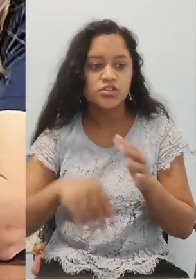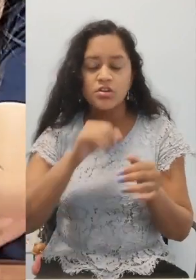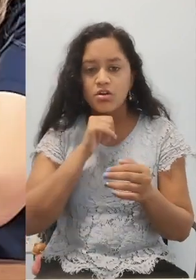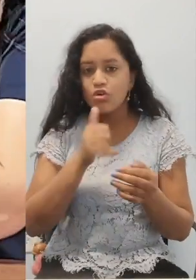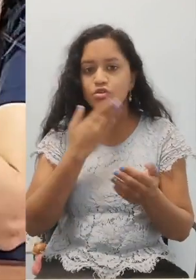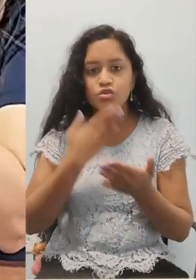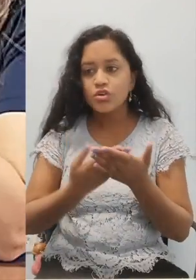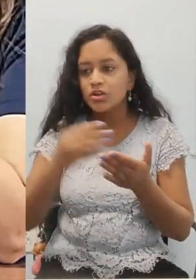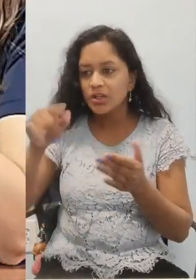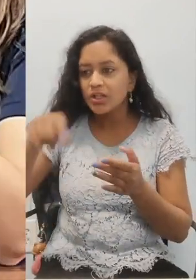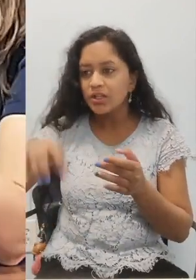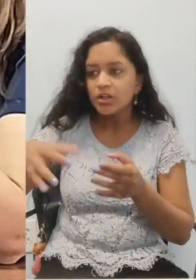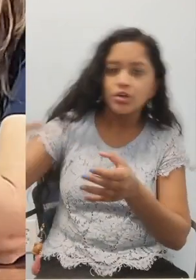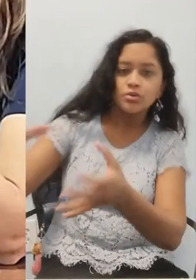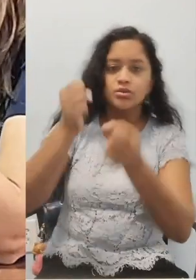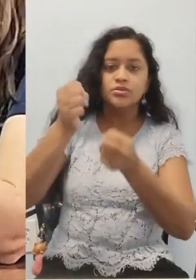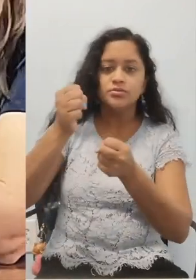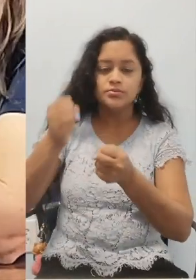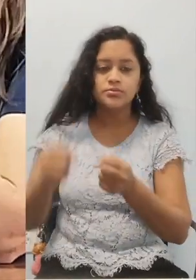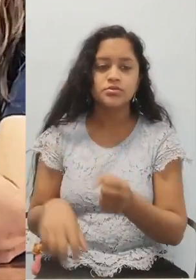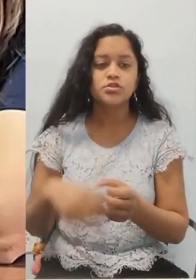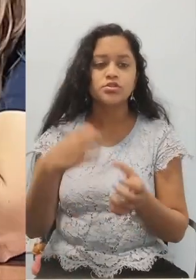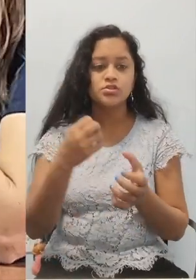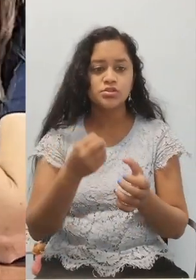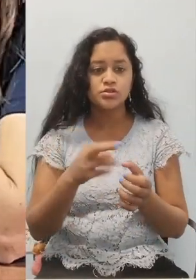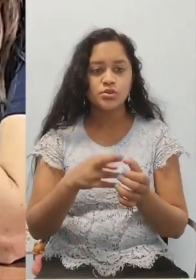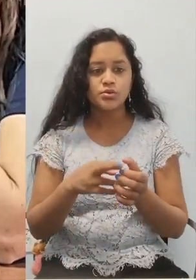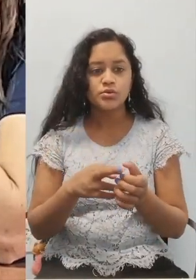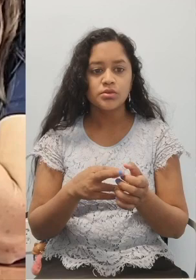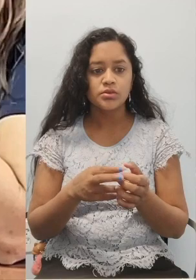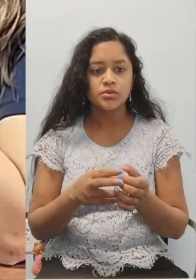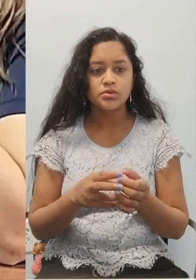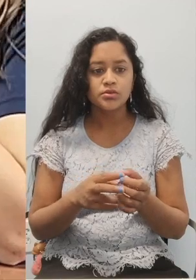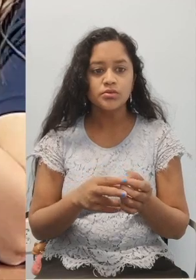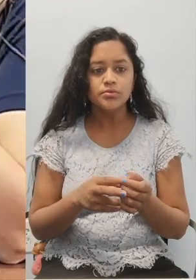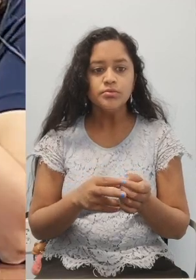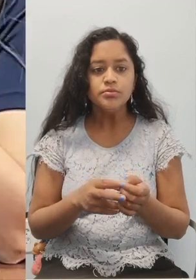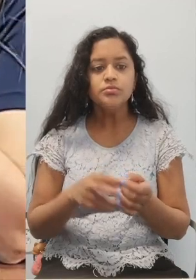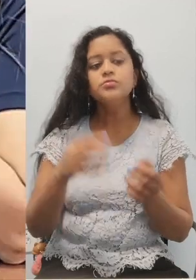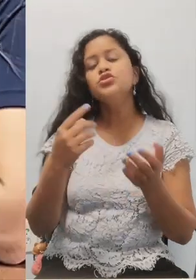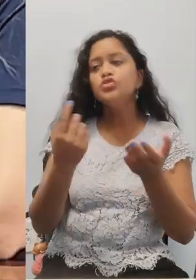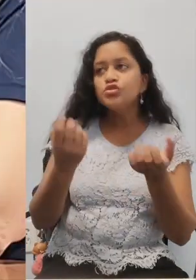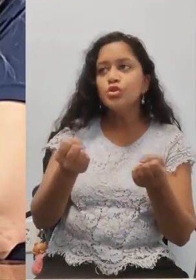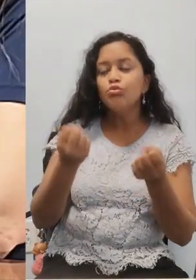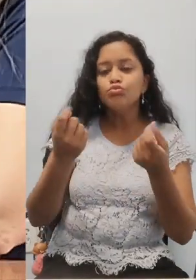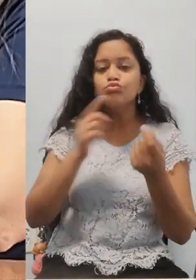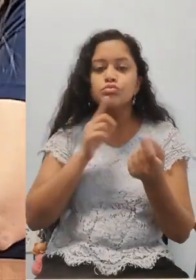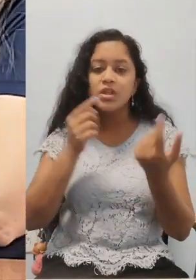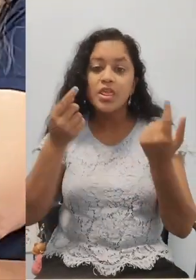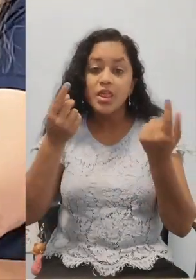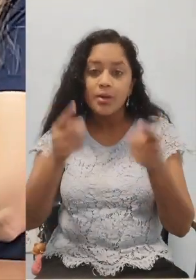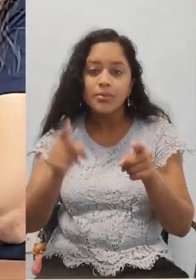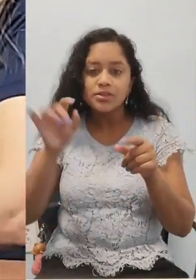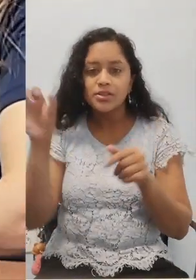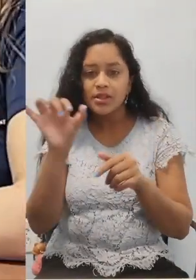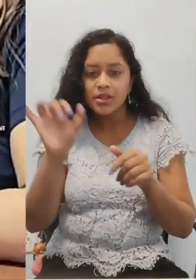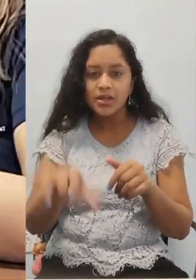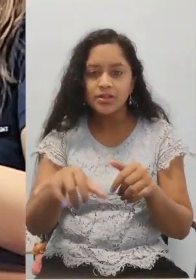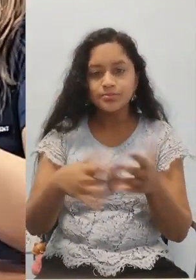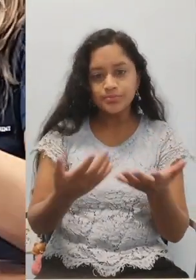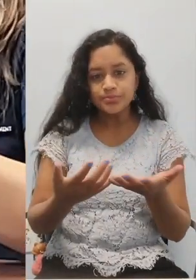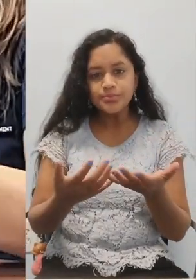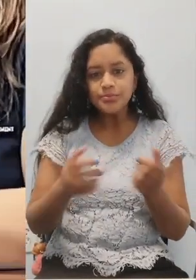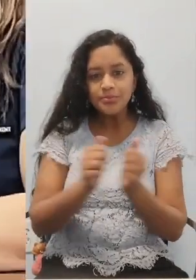and the rest comes up, or it It goes gets and hooked, it gets hooked itself. Exactly, and that's what happens to fishermen. That's usually how